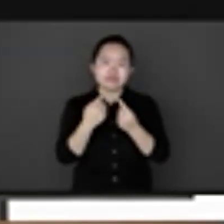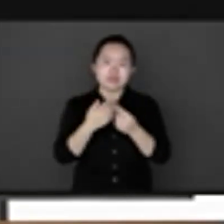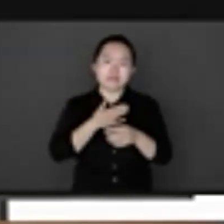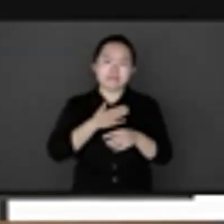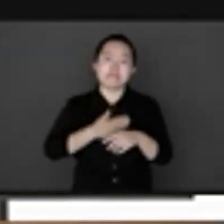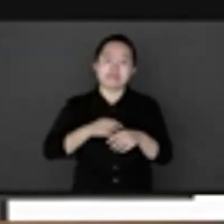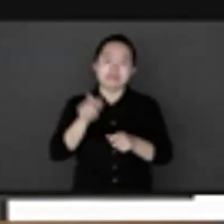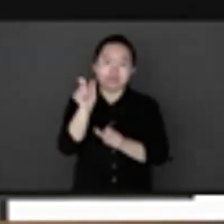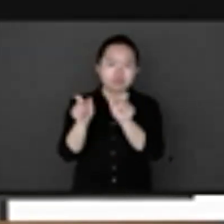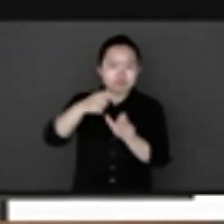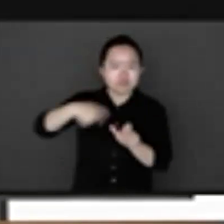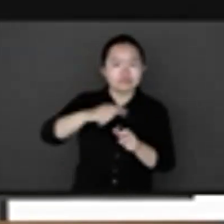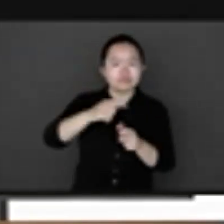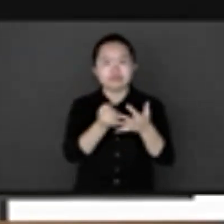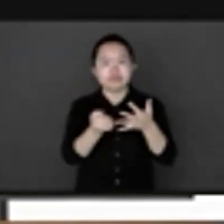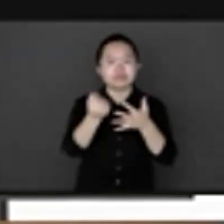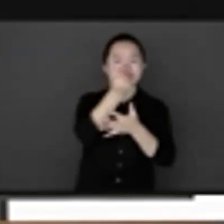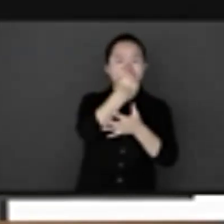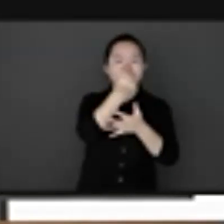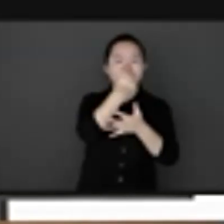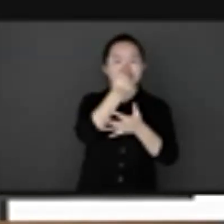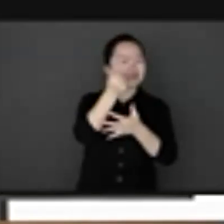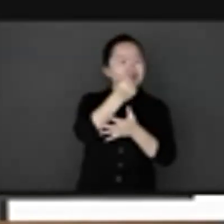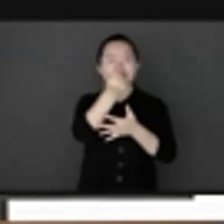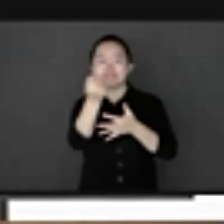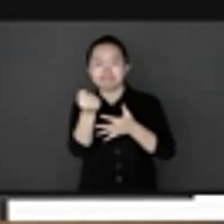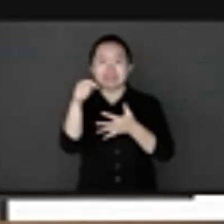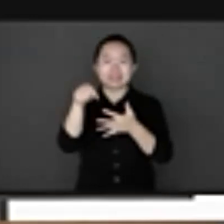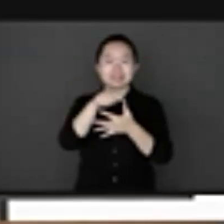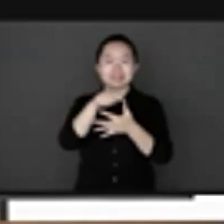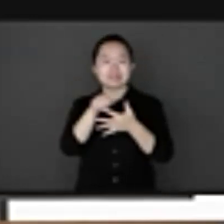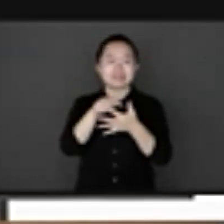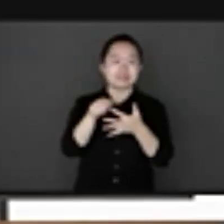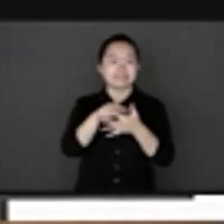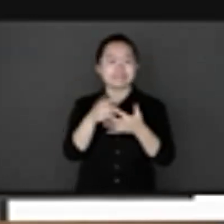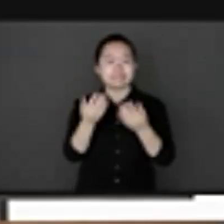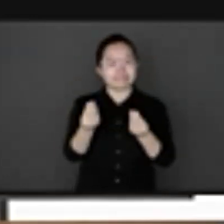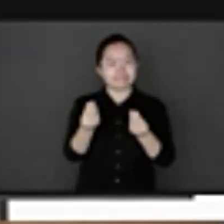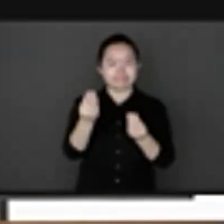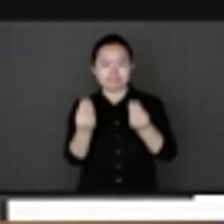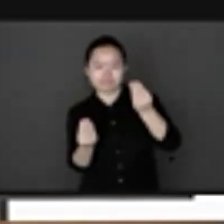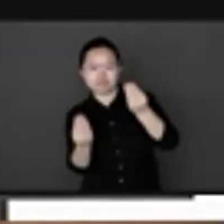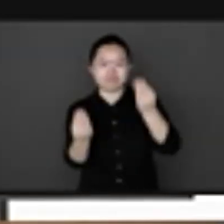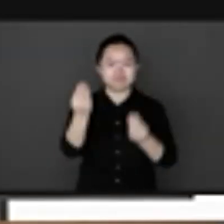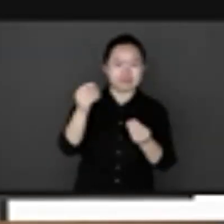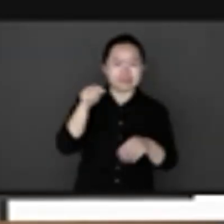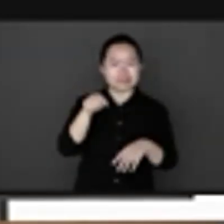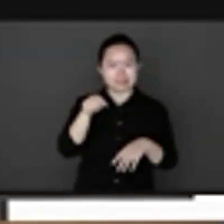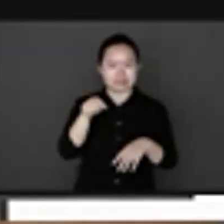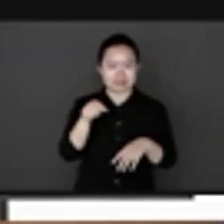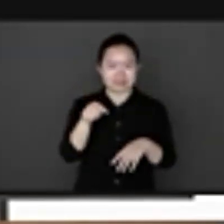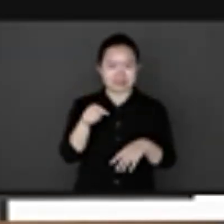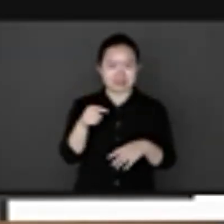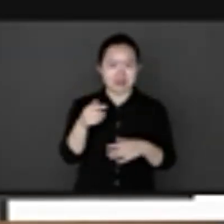of requirement where you can extend the font size and the contrast and so on is really more something for people with